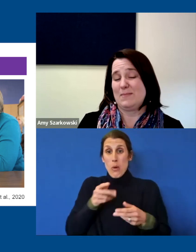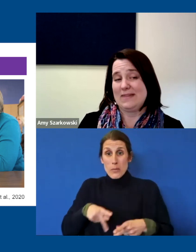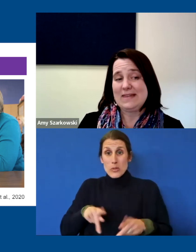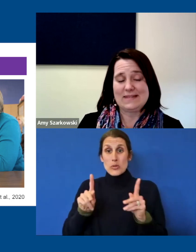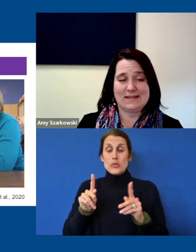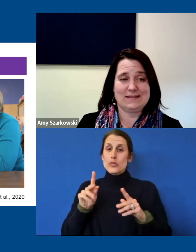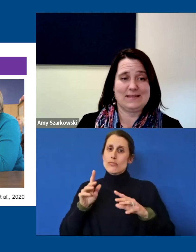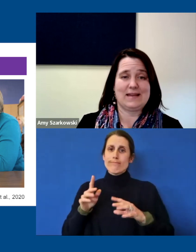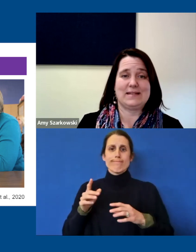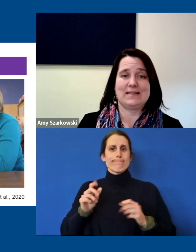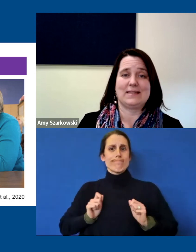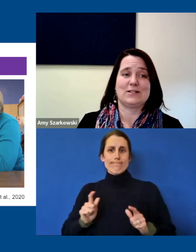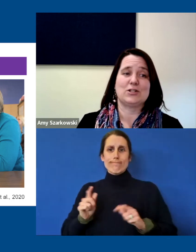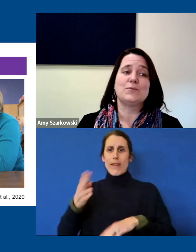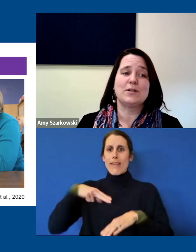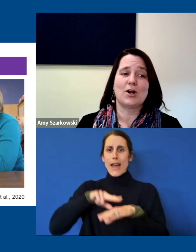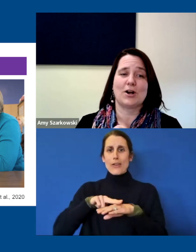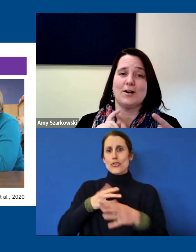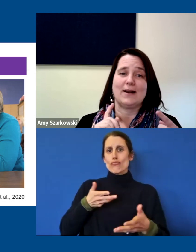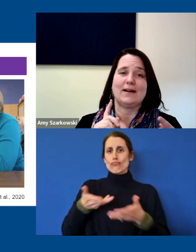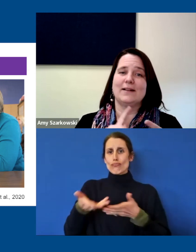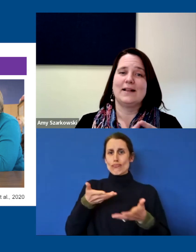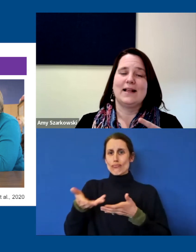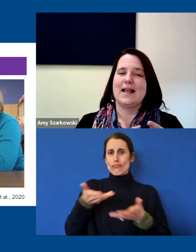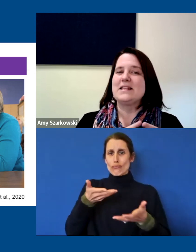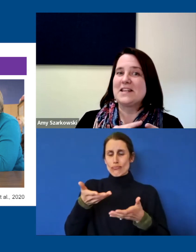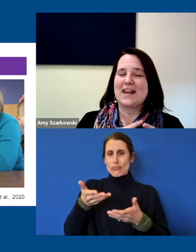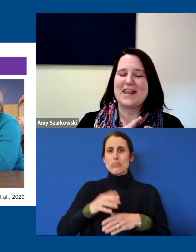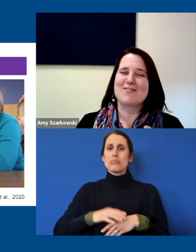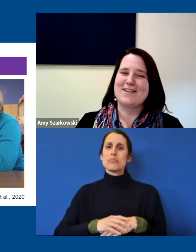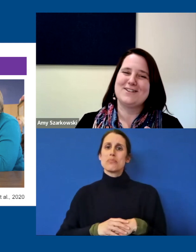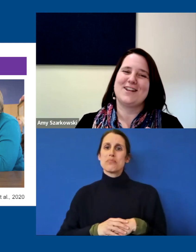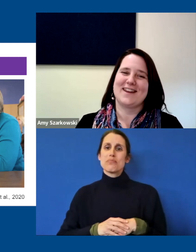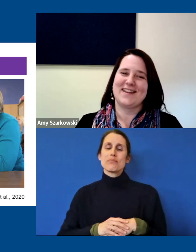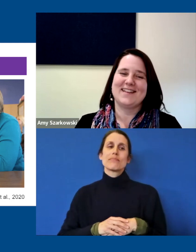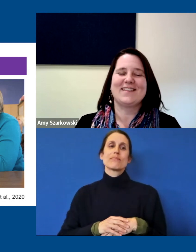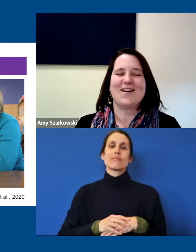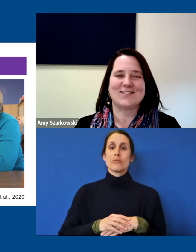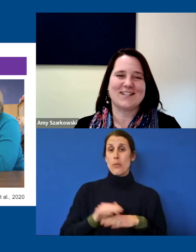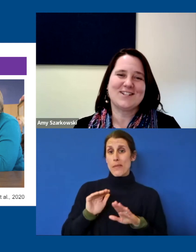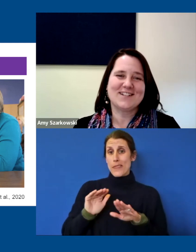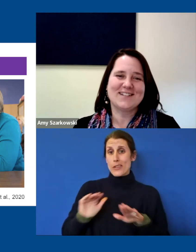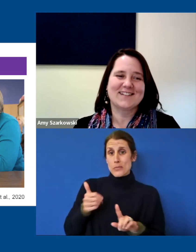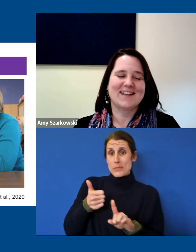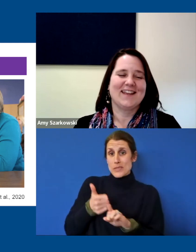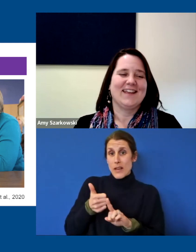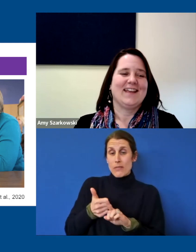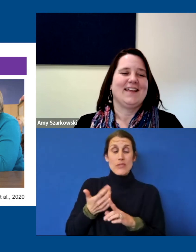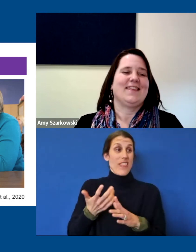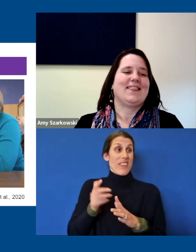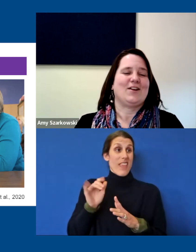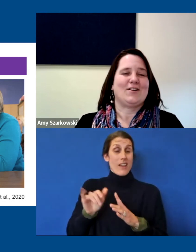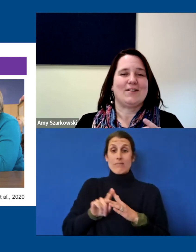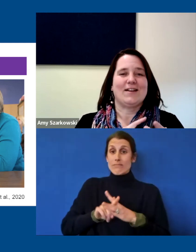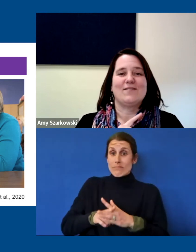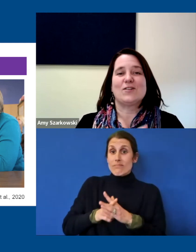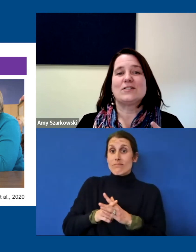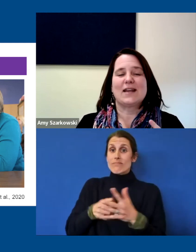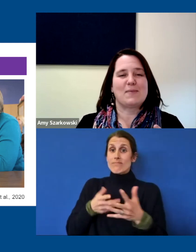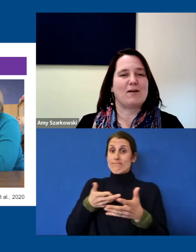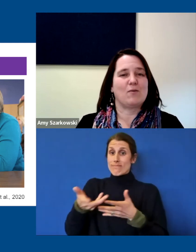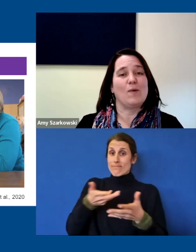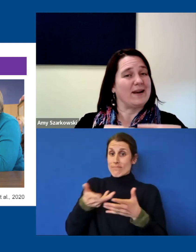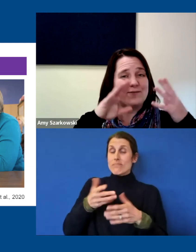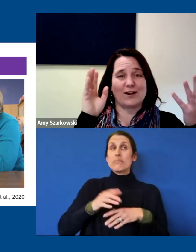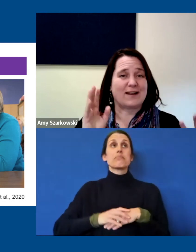What I mean by this is the idea that the children are instigating or initiating conversation, that they're